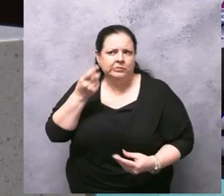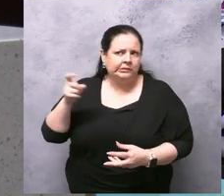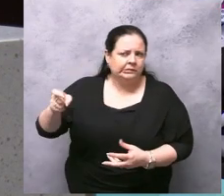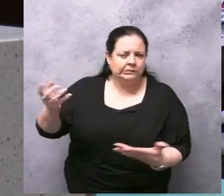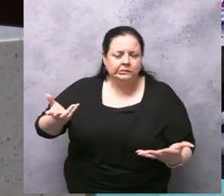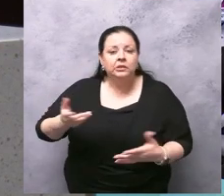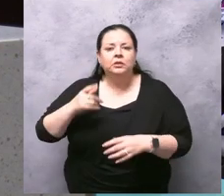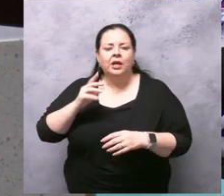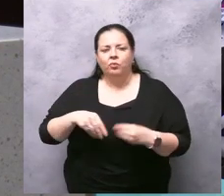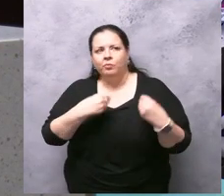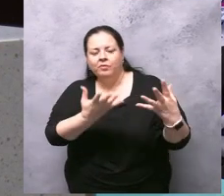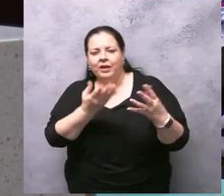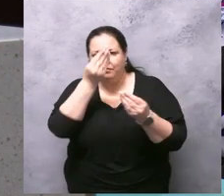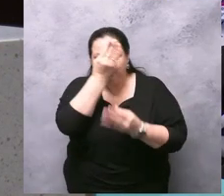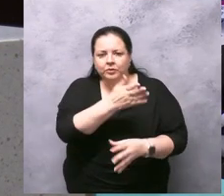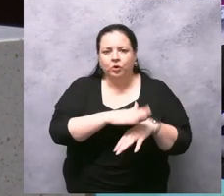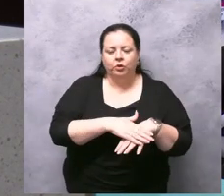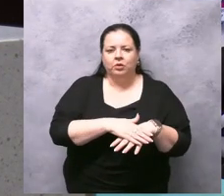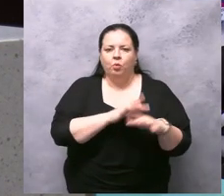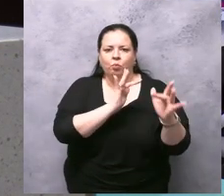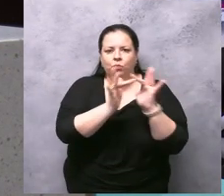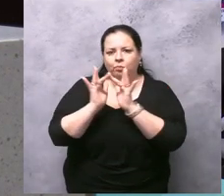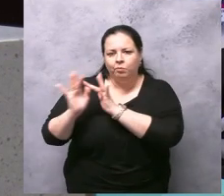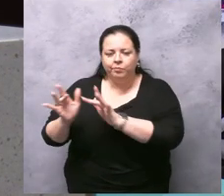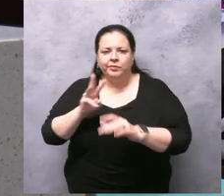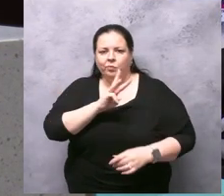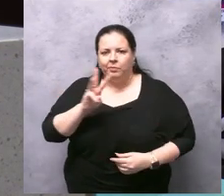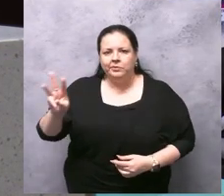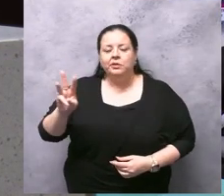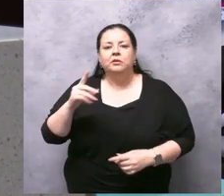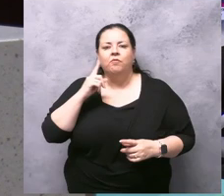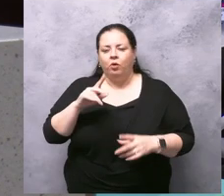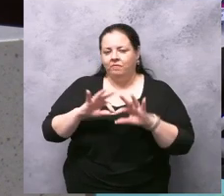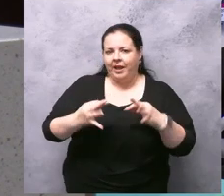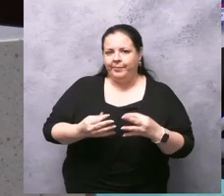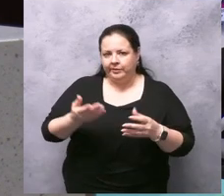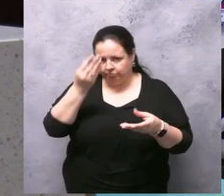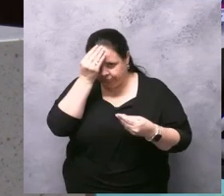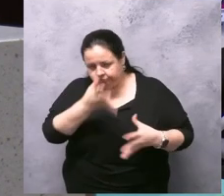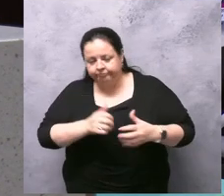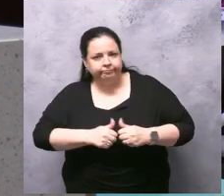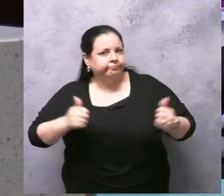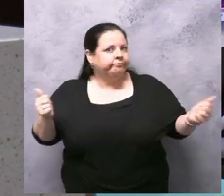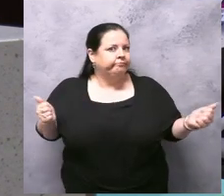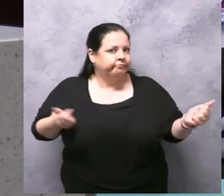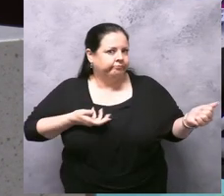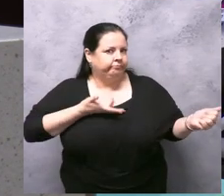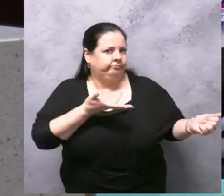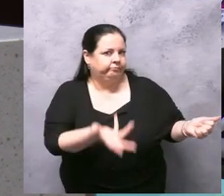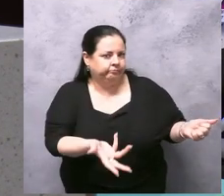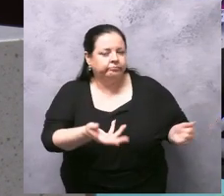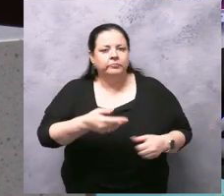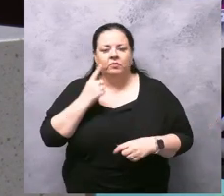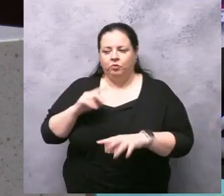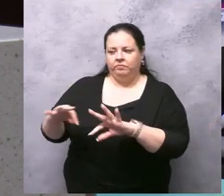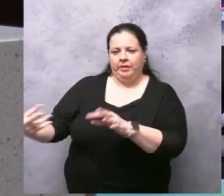our website to provide more transparency to our families in the district. And then we also